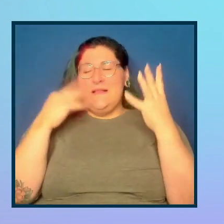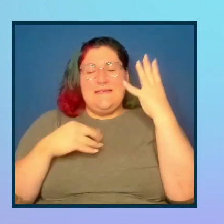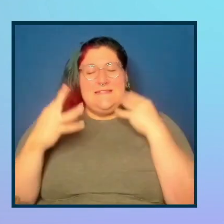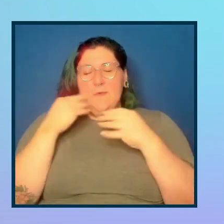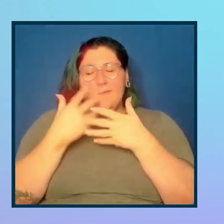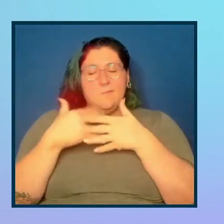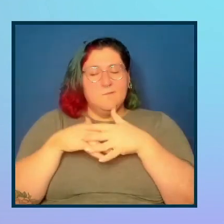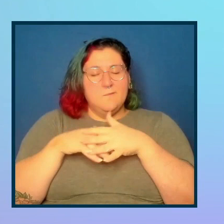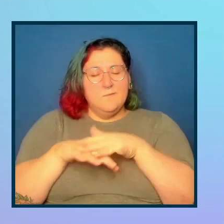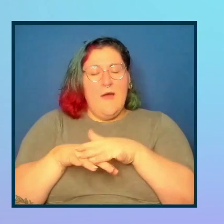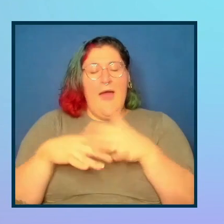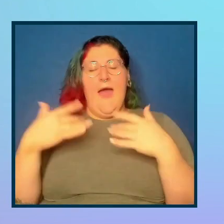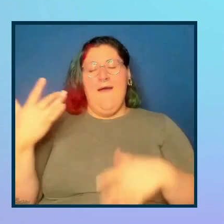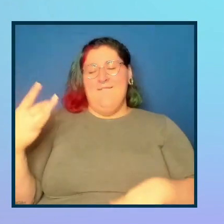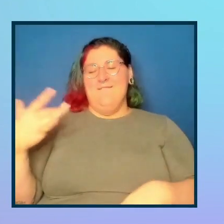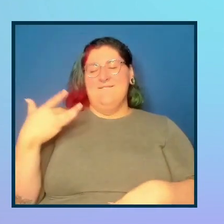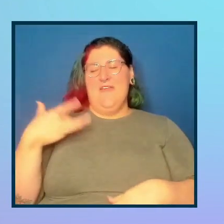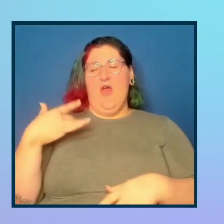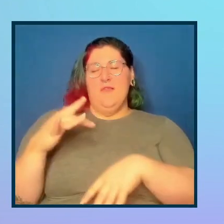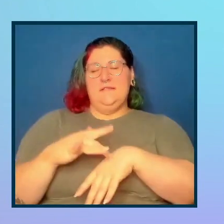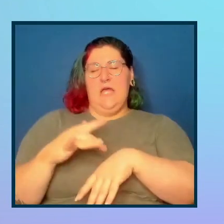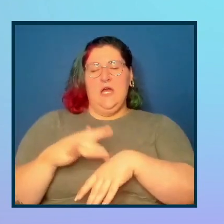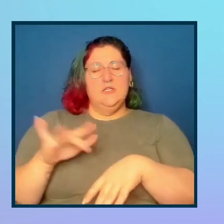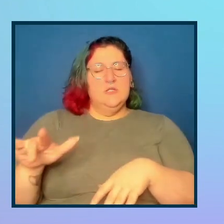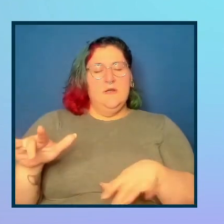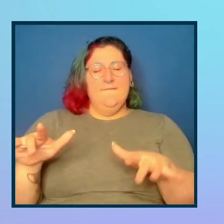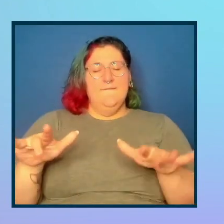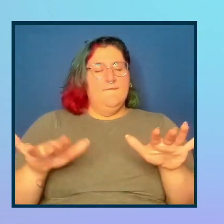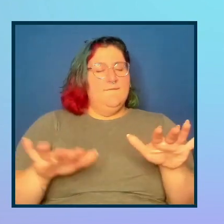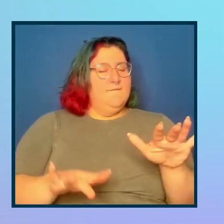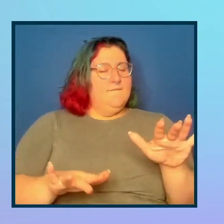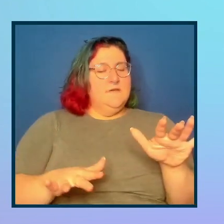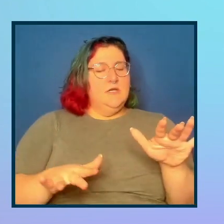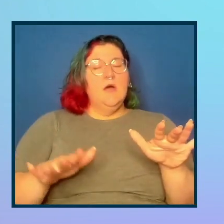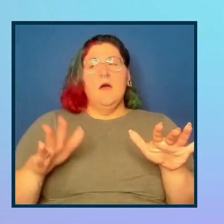have haptics, it's going to help us out so much more than what we have currently.